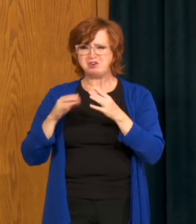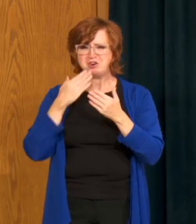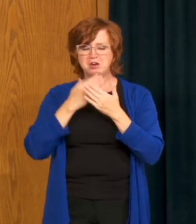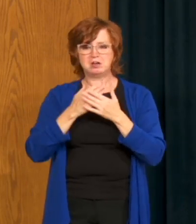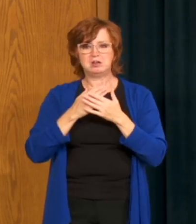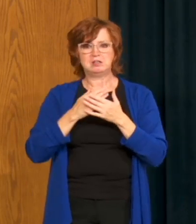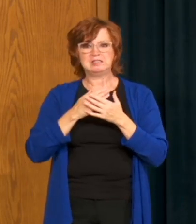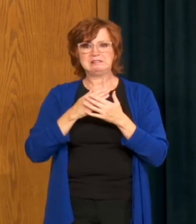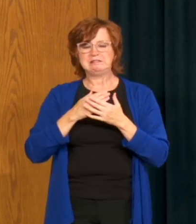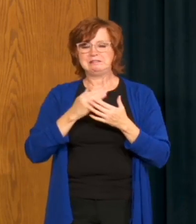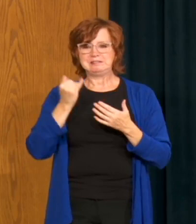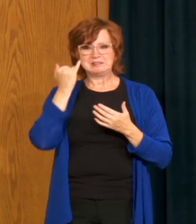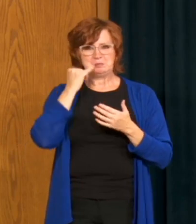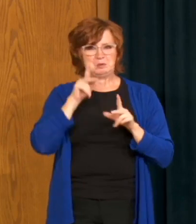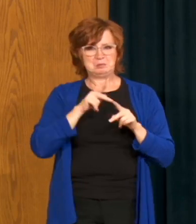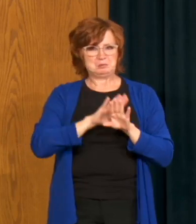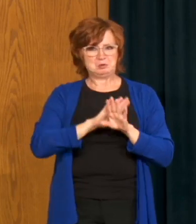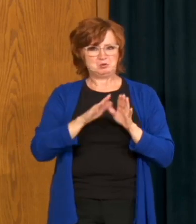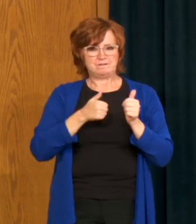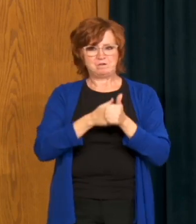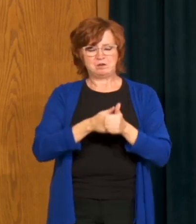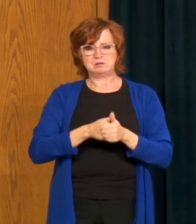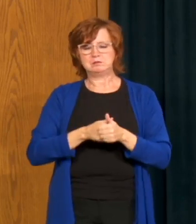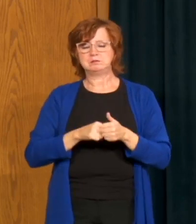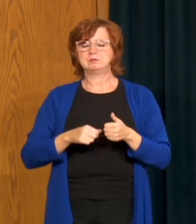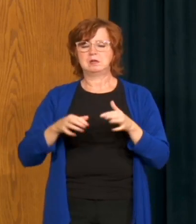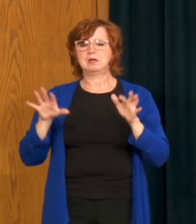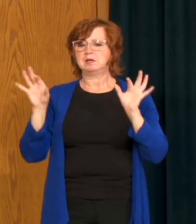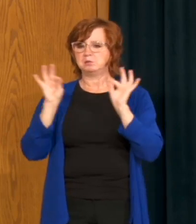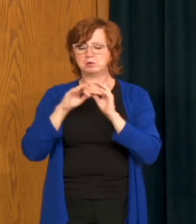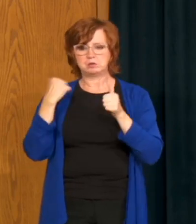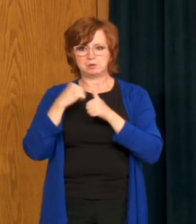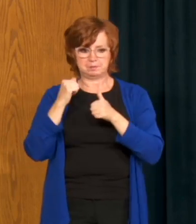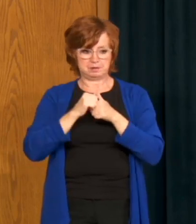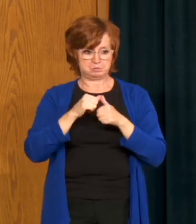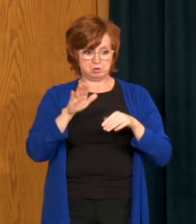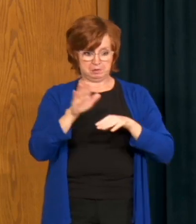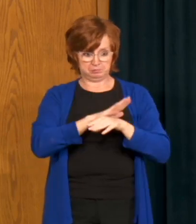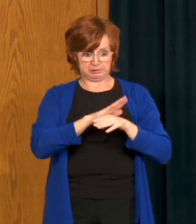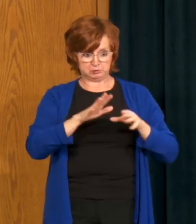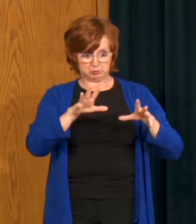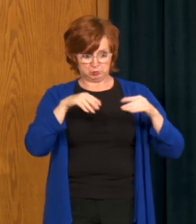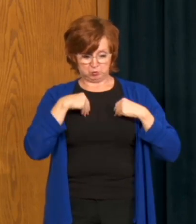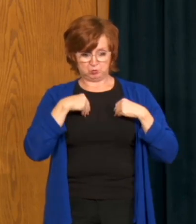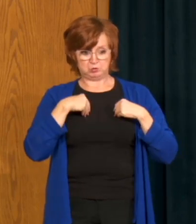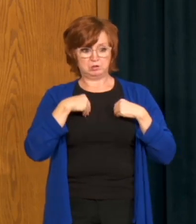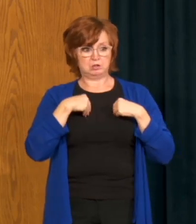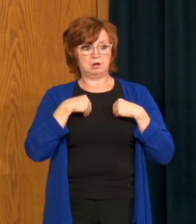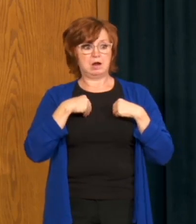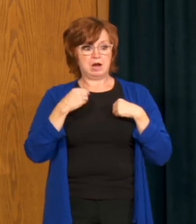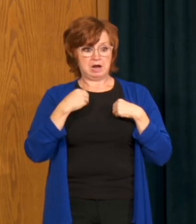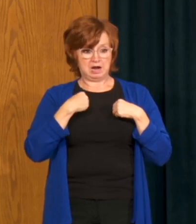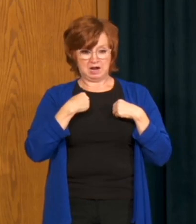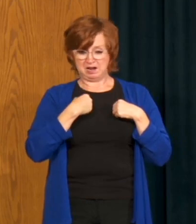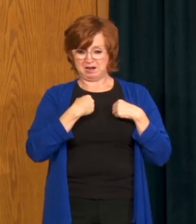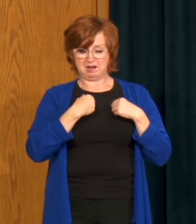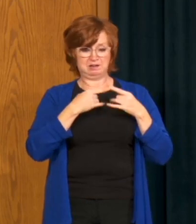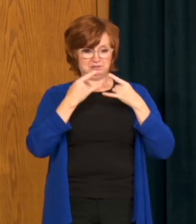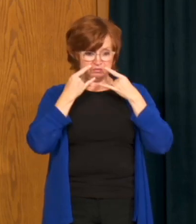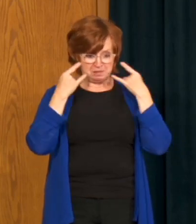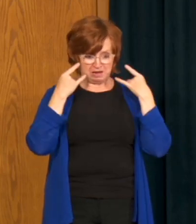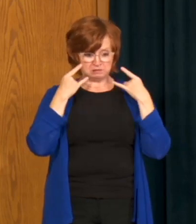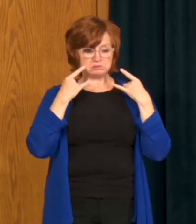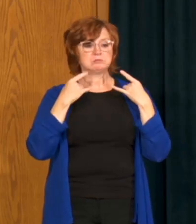to be mindful of. Business owners are doing their part. We need to comply with the guidelines. If a business requires you to wear a mask, please